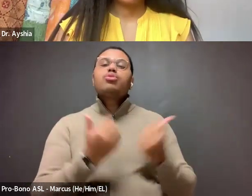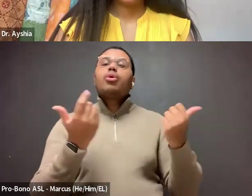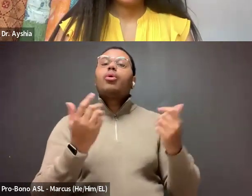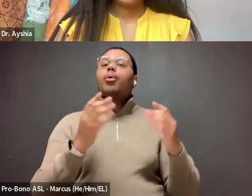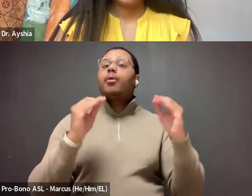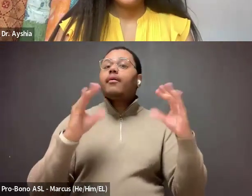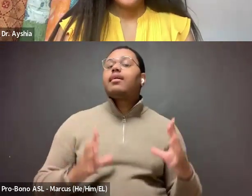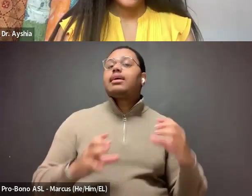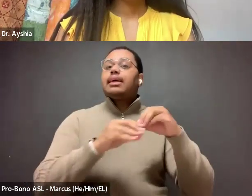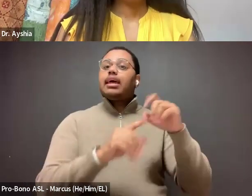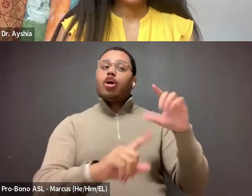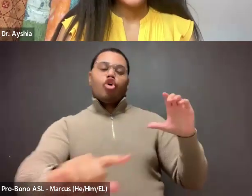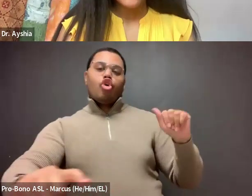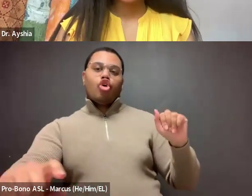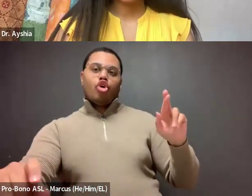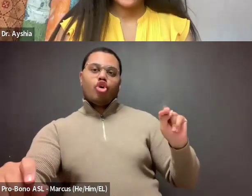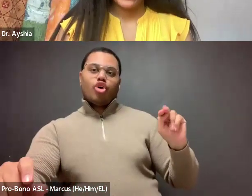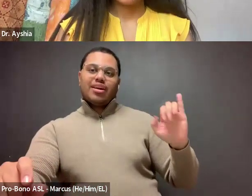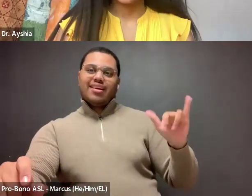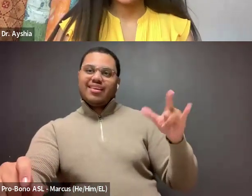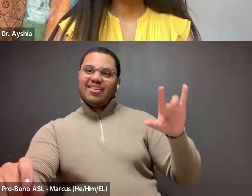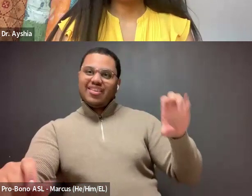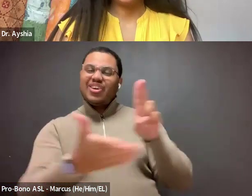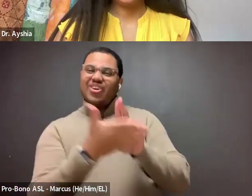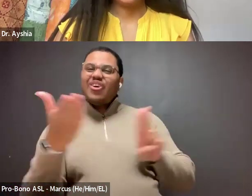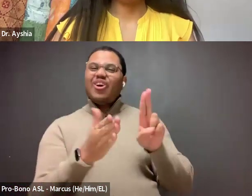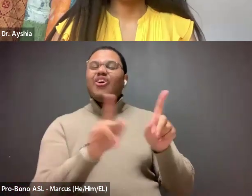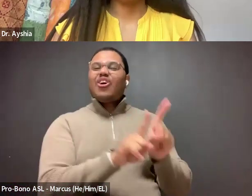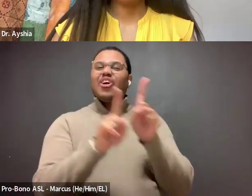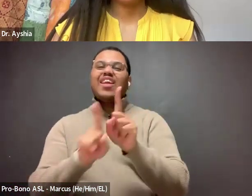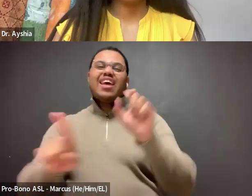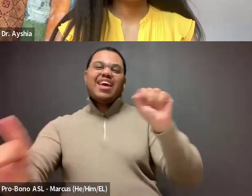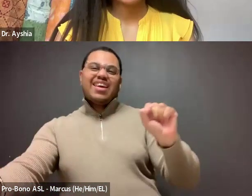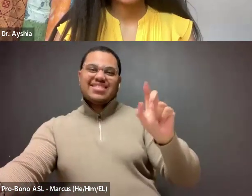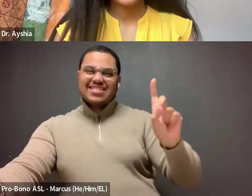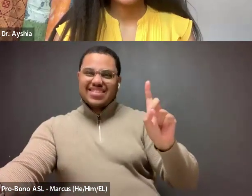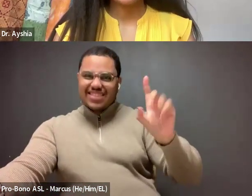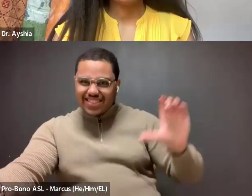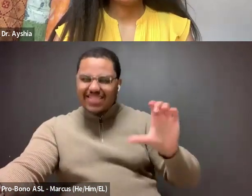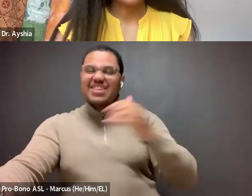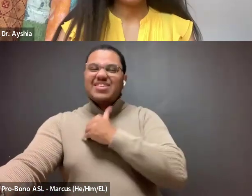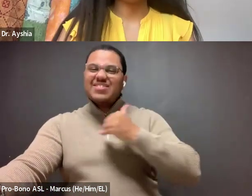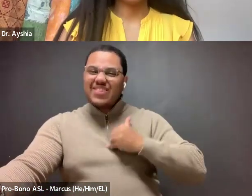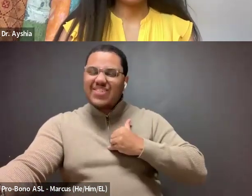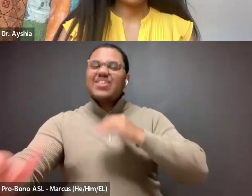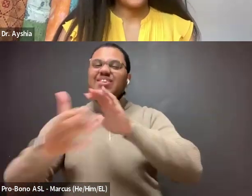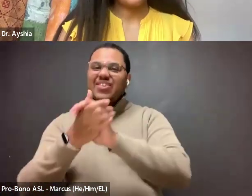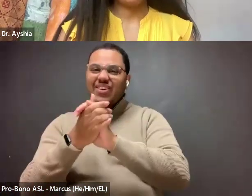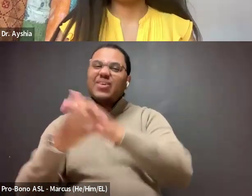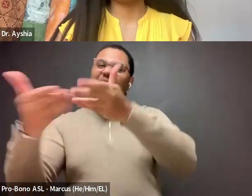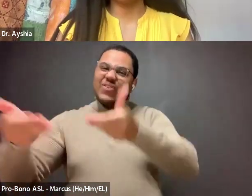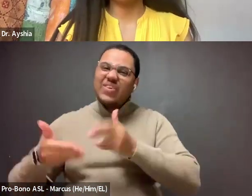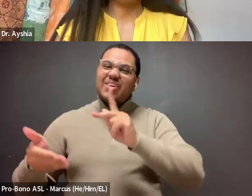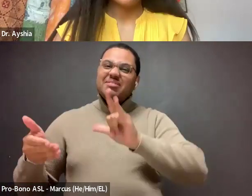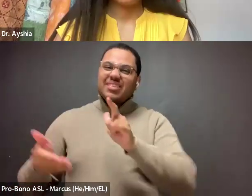Mellon University, and she is also now an SDC member. Congratulations and welcome,